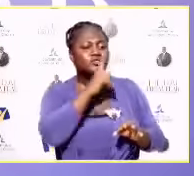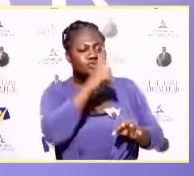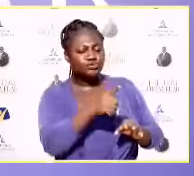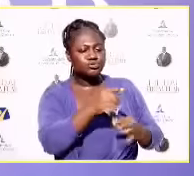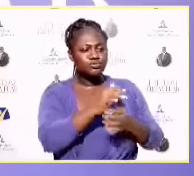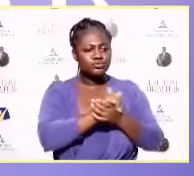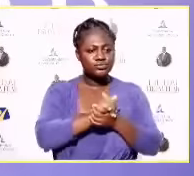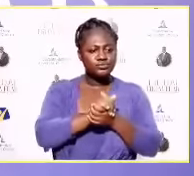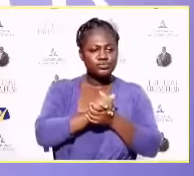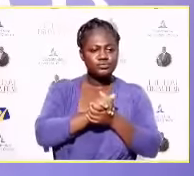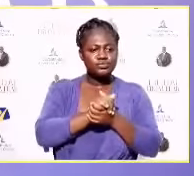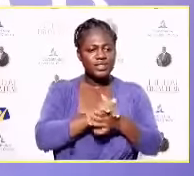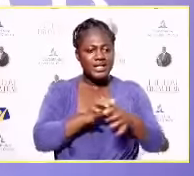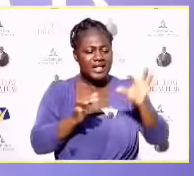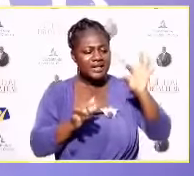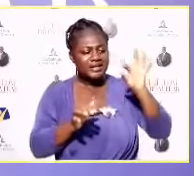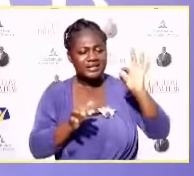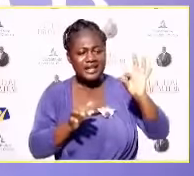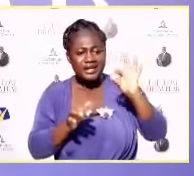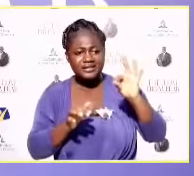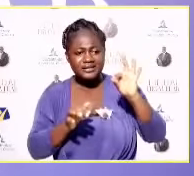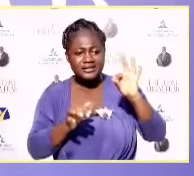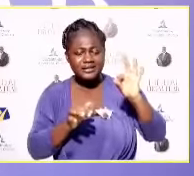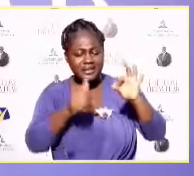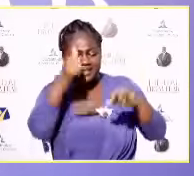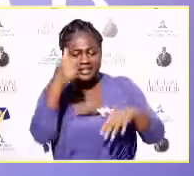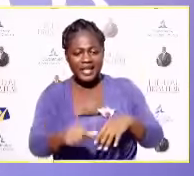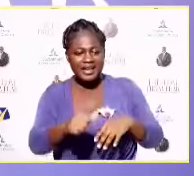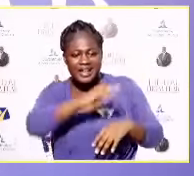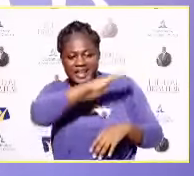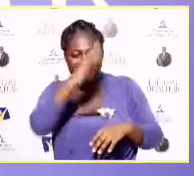Commandment 10, thou shalt not covet.